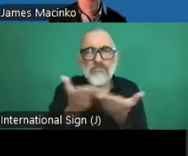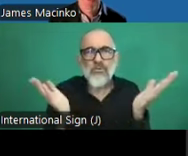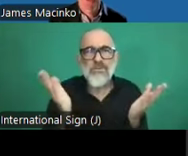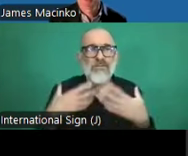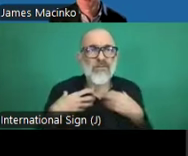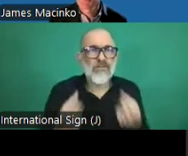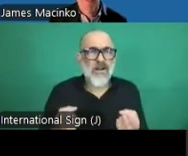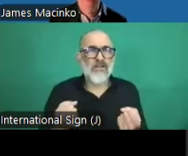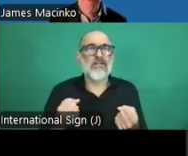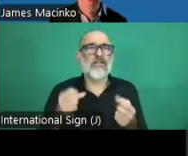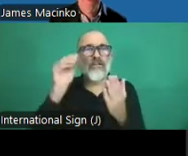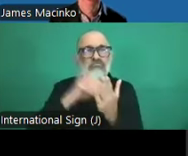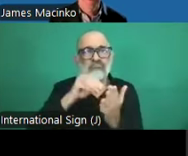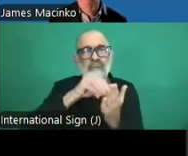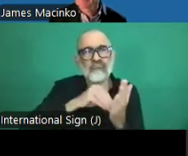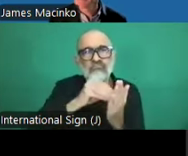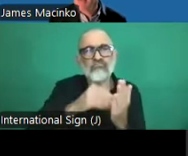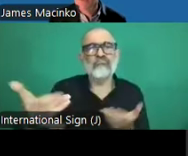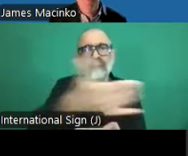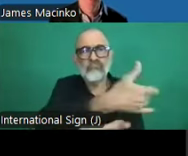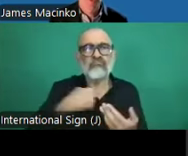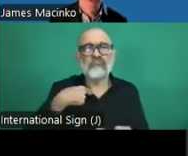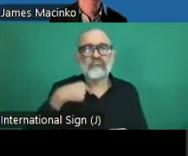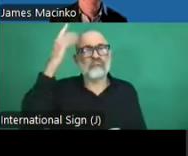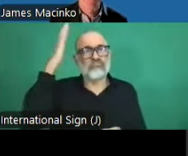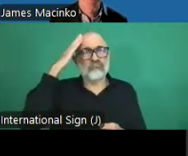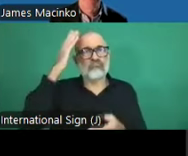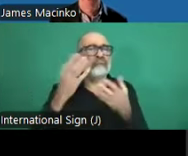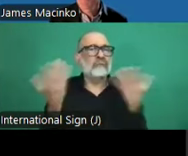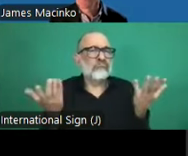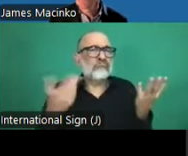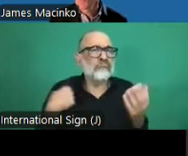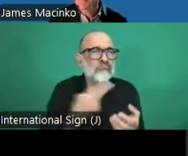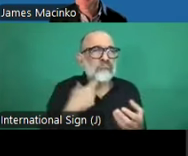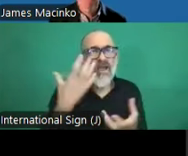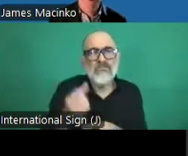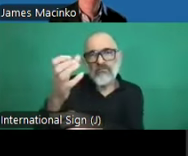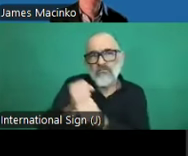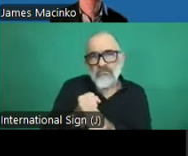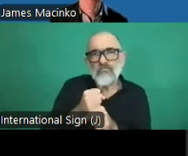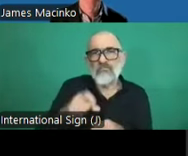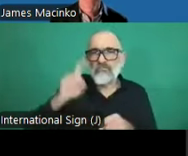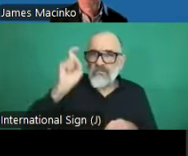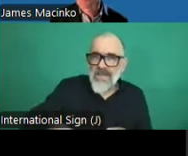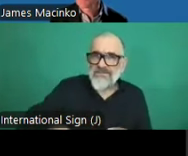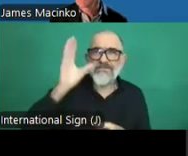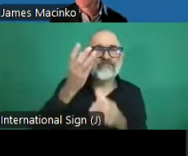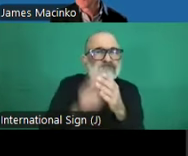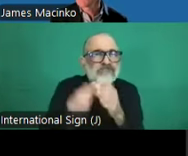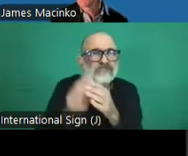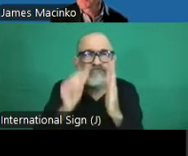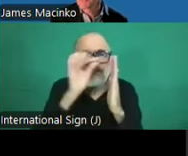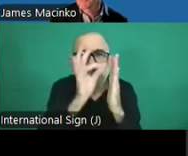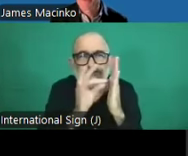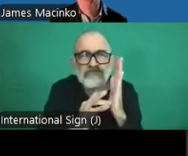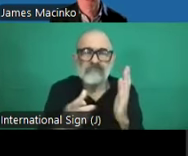in Brazil conducted in 2019, 88,000 people were interviewed. About 1 out of 5 of them looked